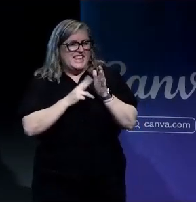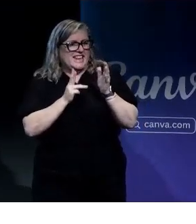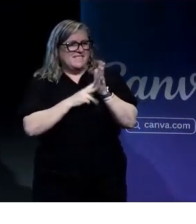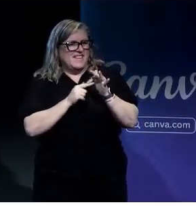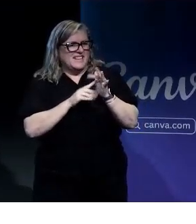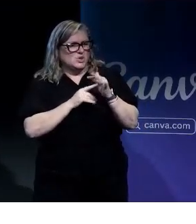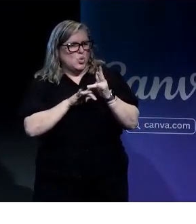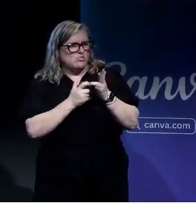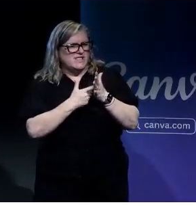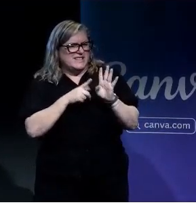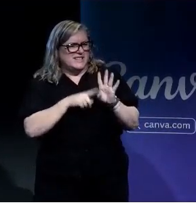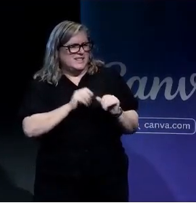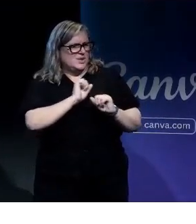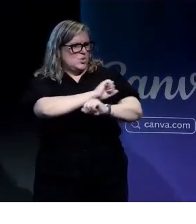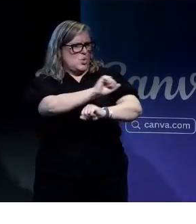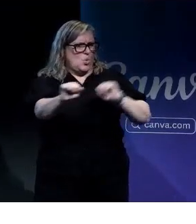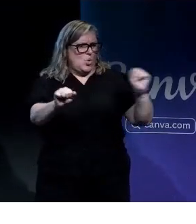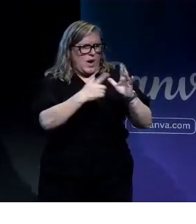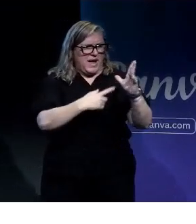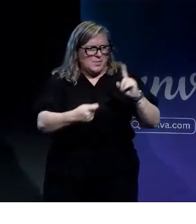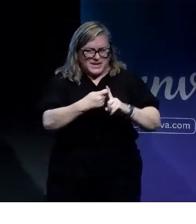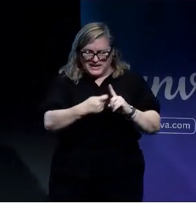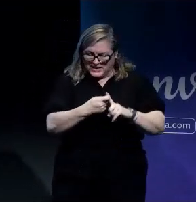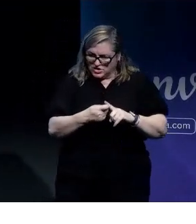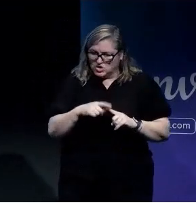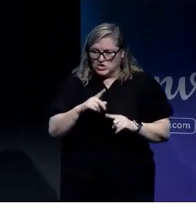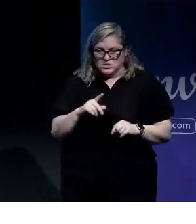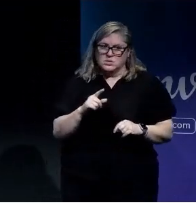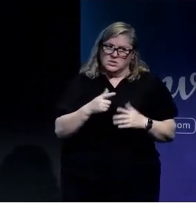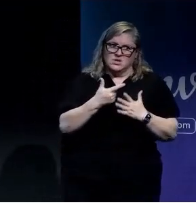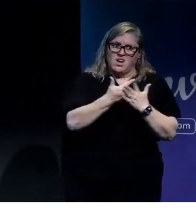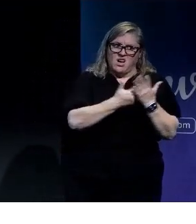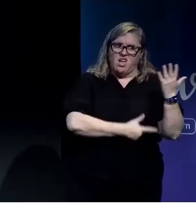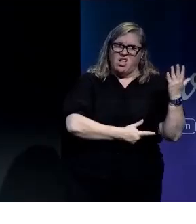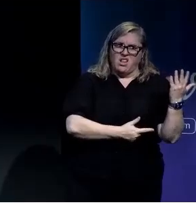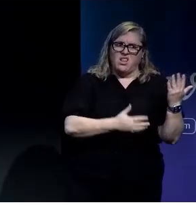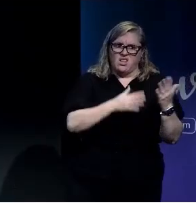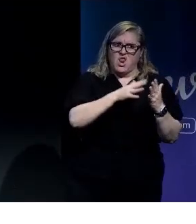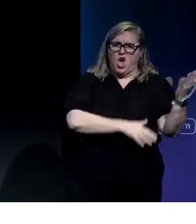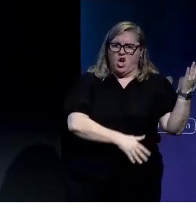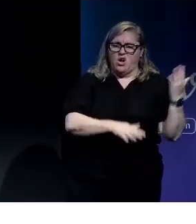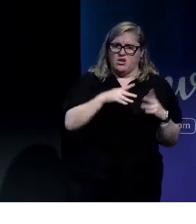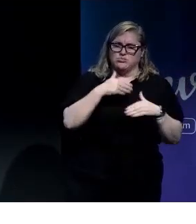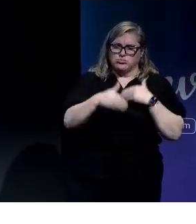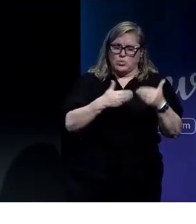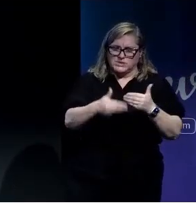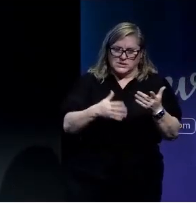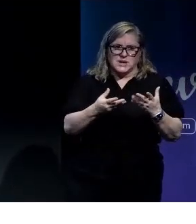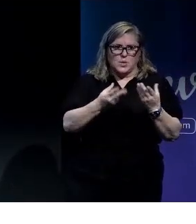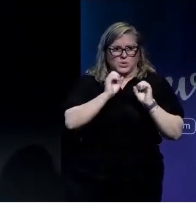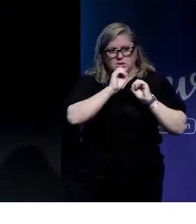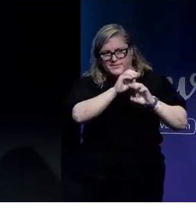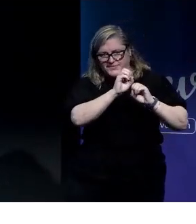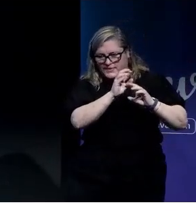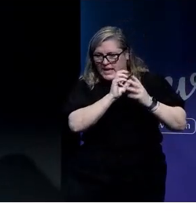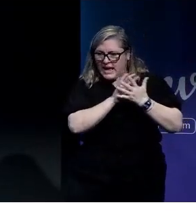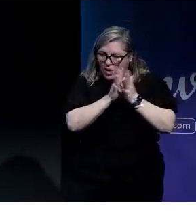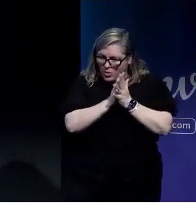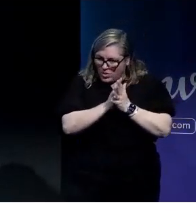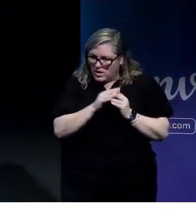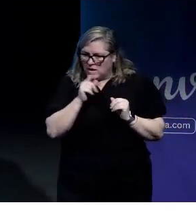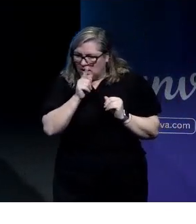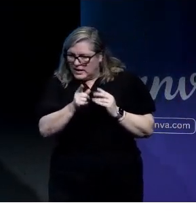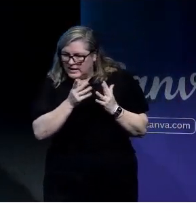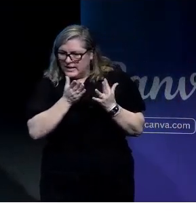applications, which is a long process. I'm going to give you some tips on how to do that. Creating an accessible